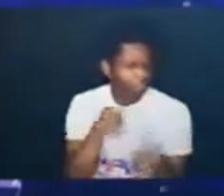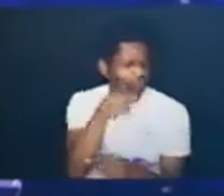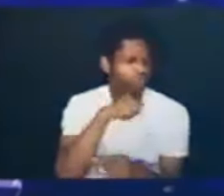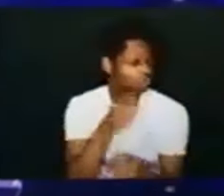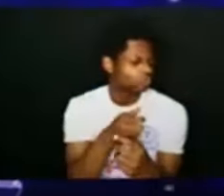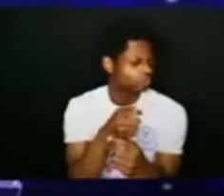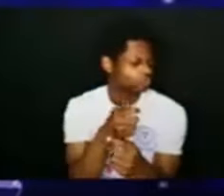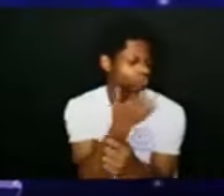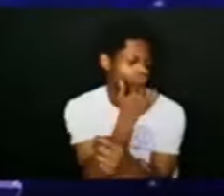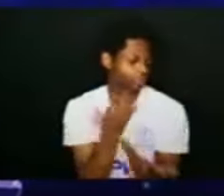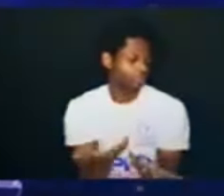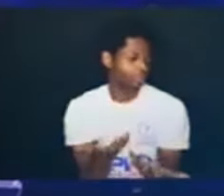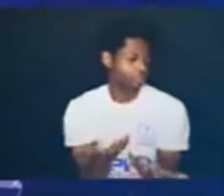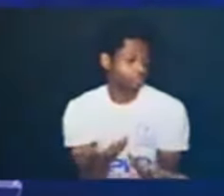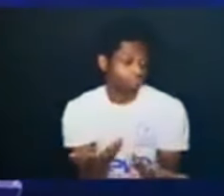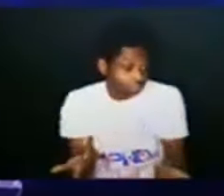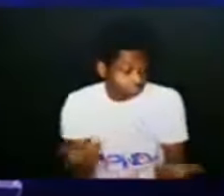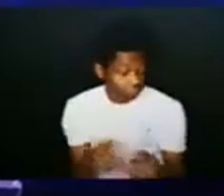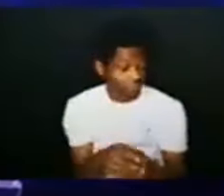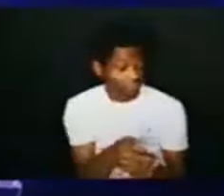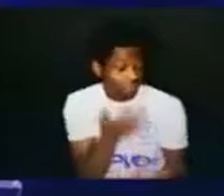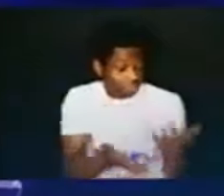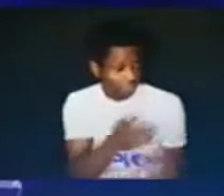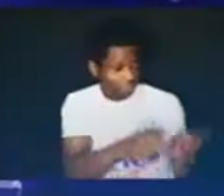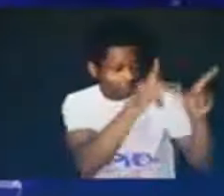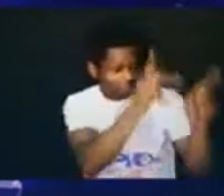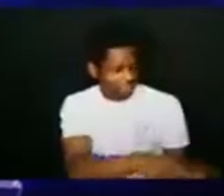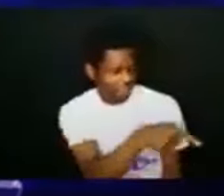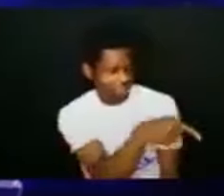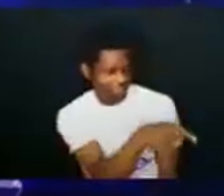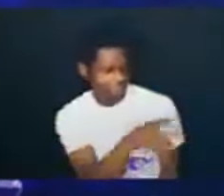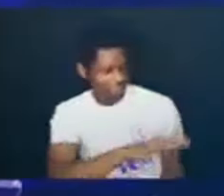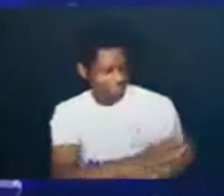See, one may be offended because you were trying to set the record